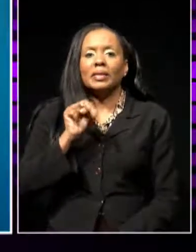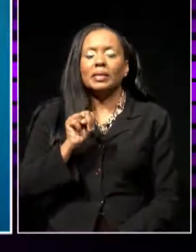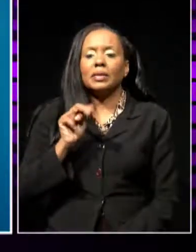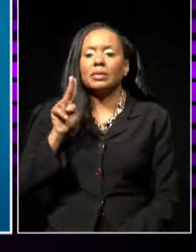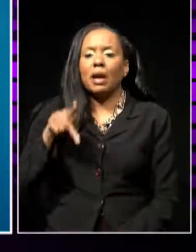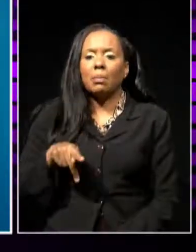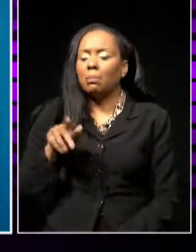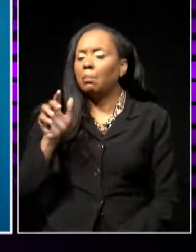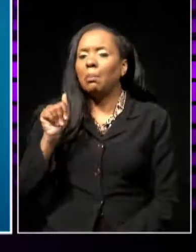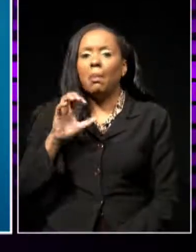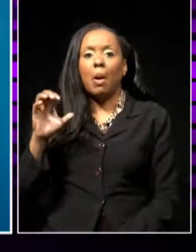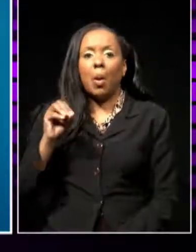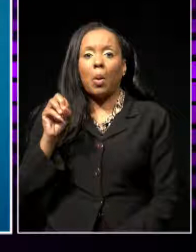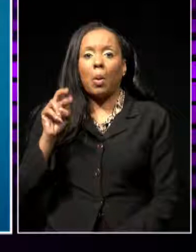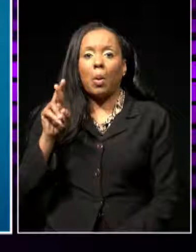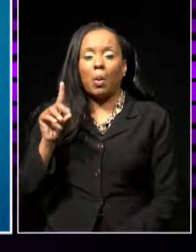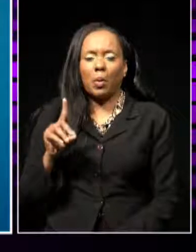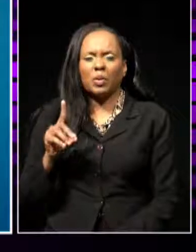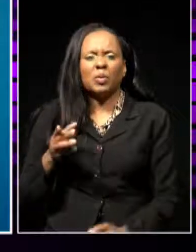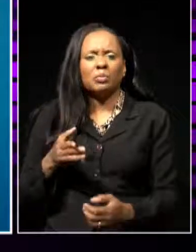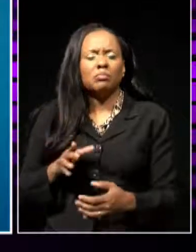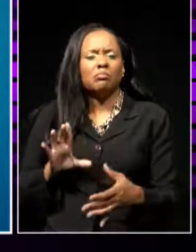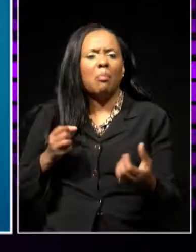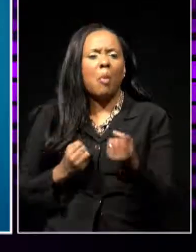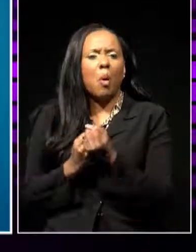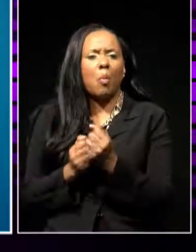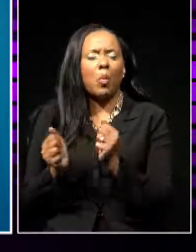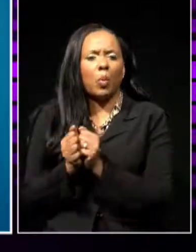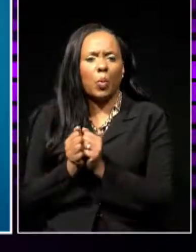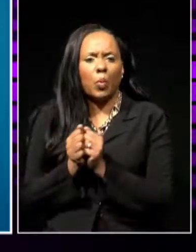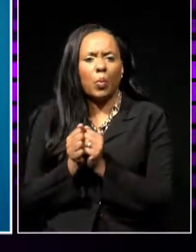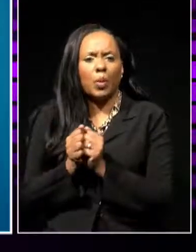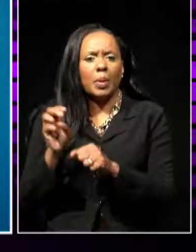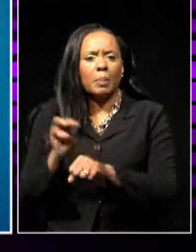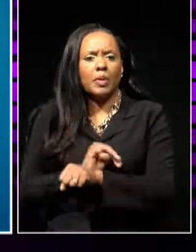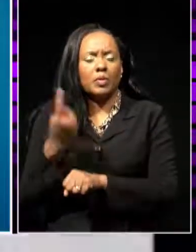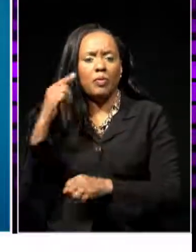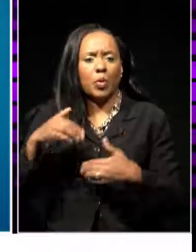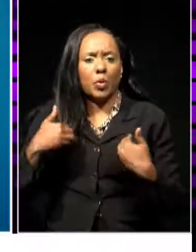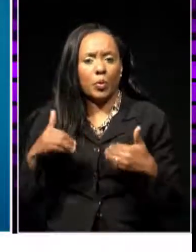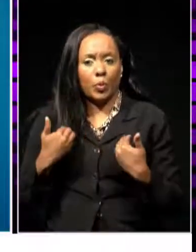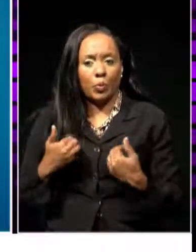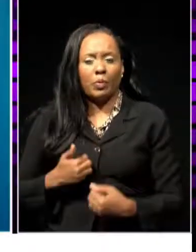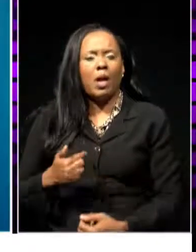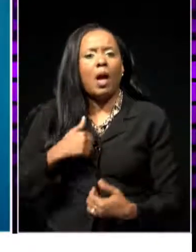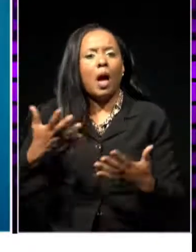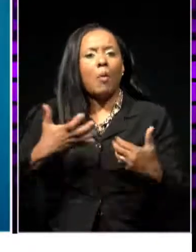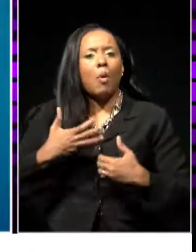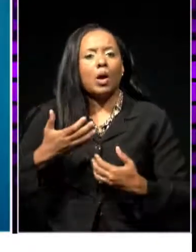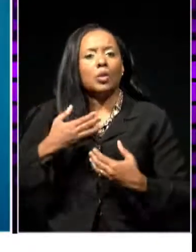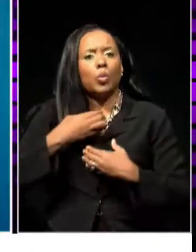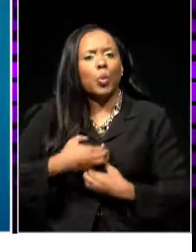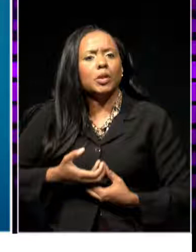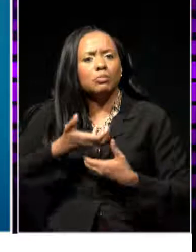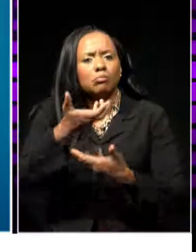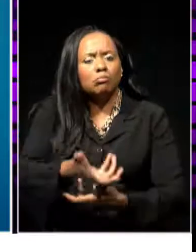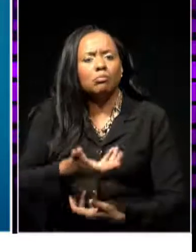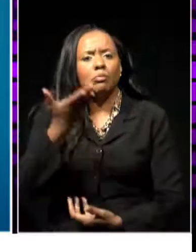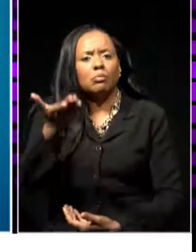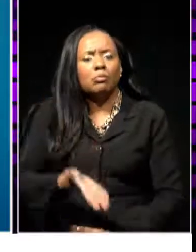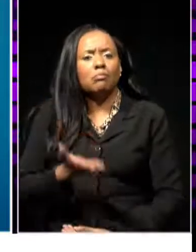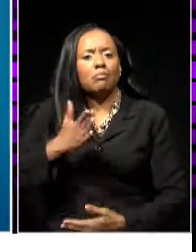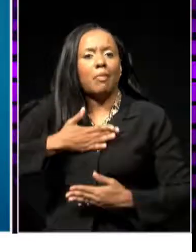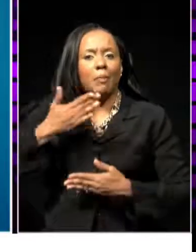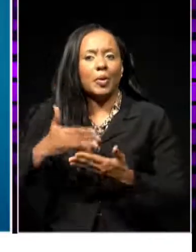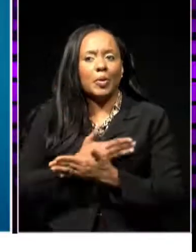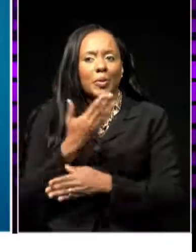Empowerment. Today, I just wanted to wish you a Happy New Year, as this is our first show for the year of 2022. Last year,